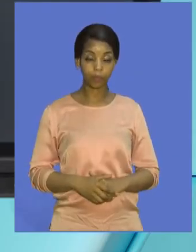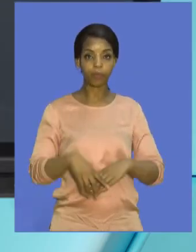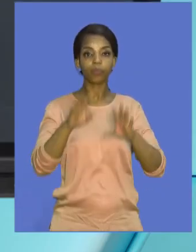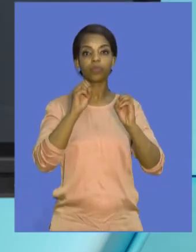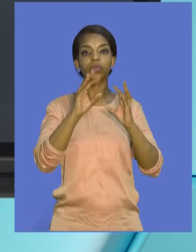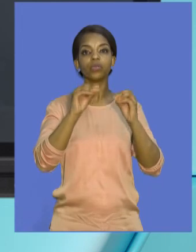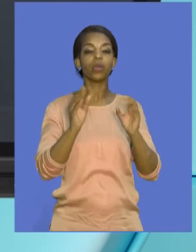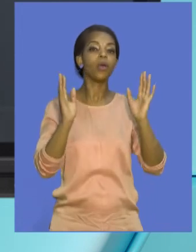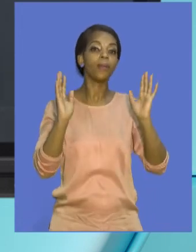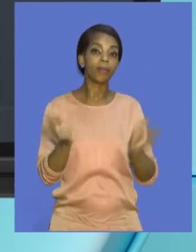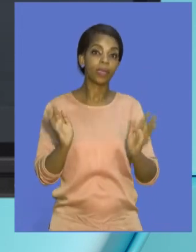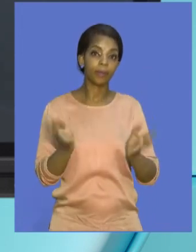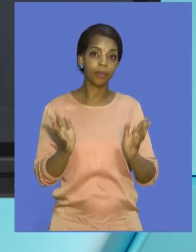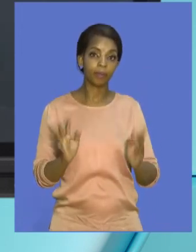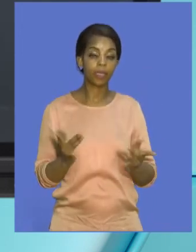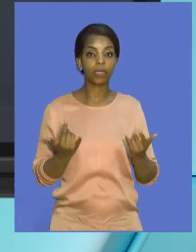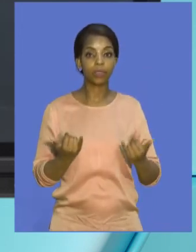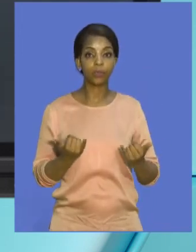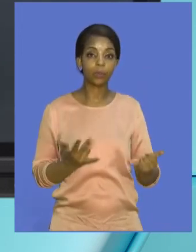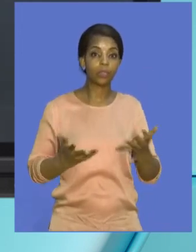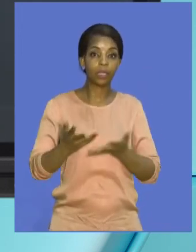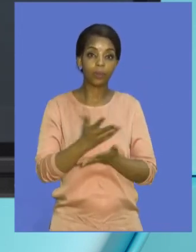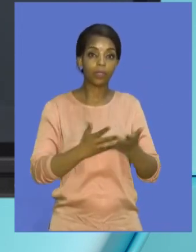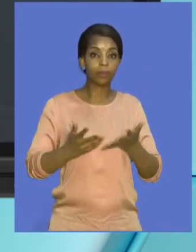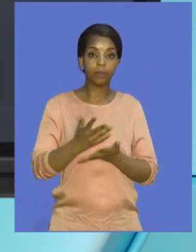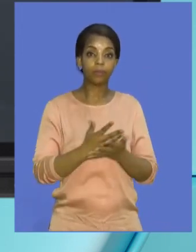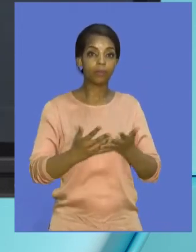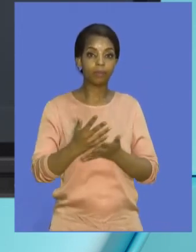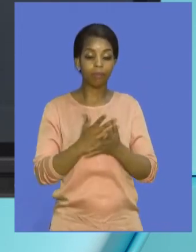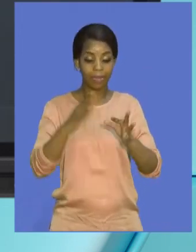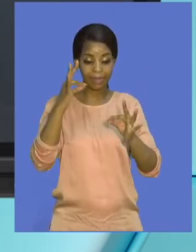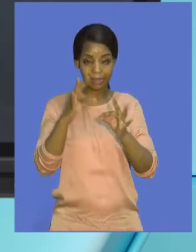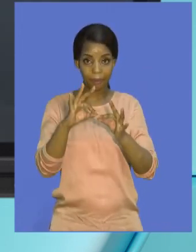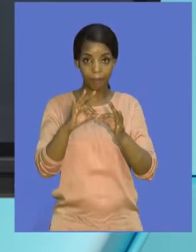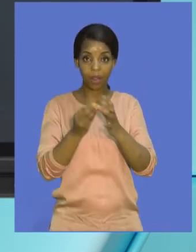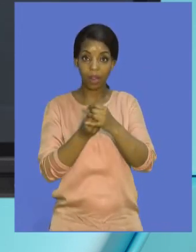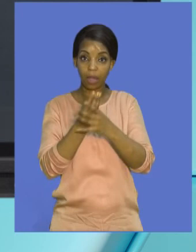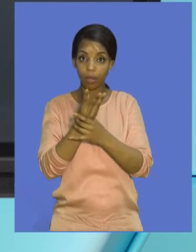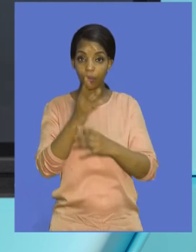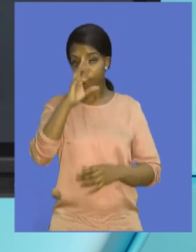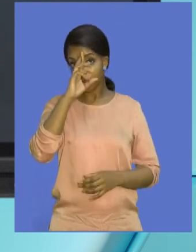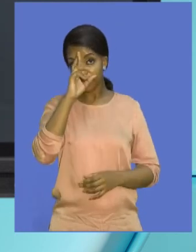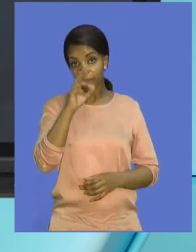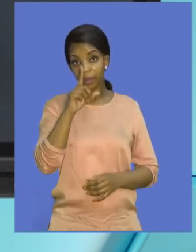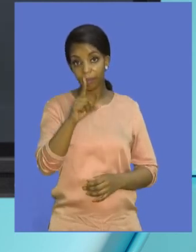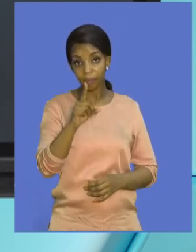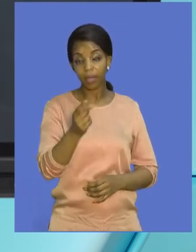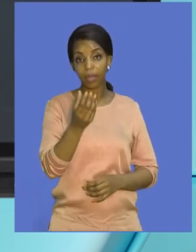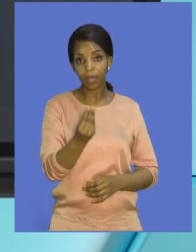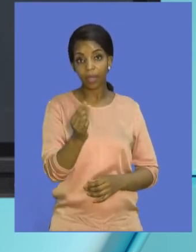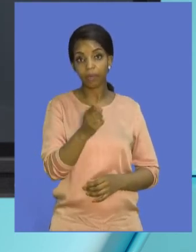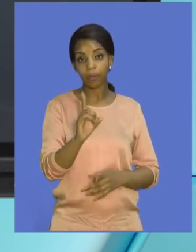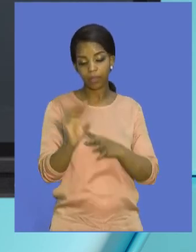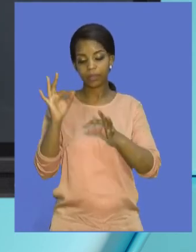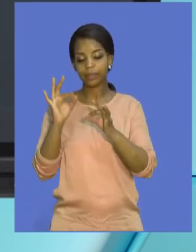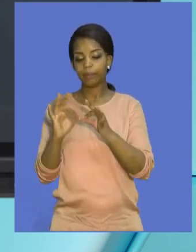we are talking about, guys, right now. Simple growth, remember, it's the same as simple interest, which we'll look at and explore